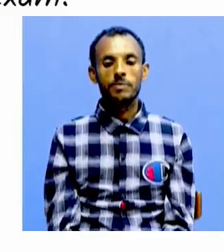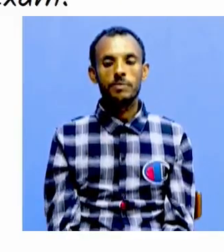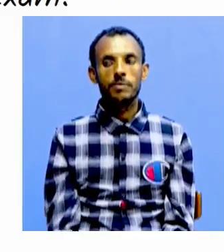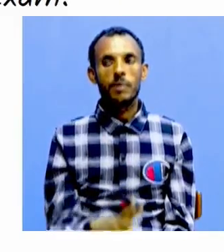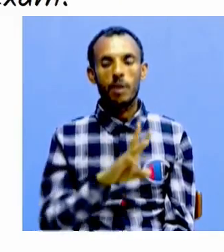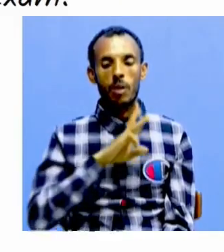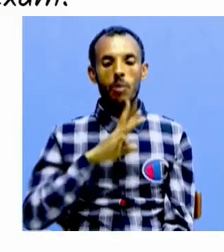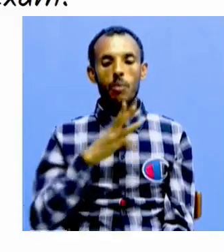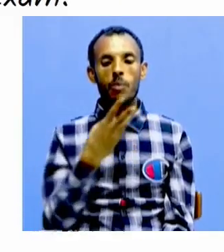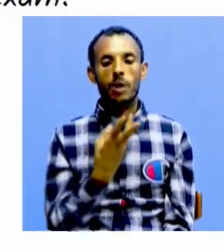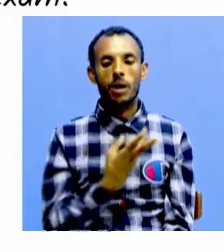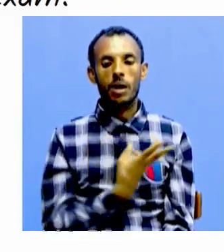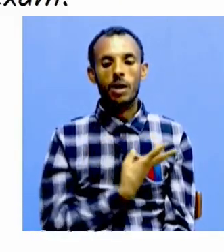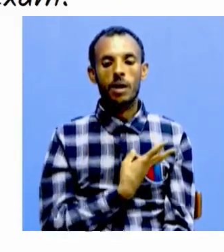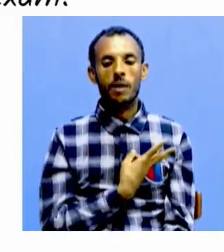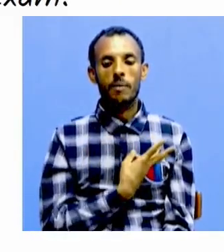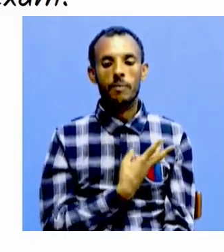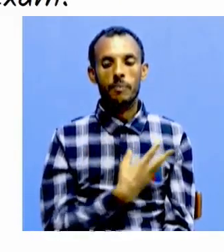we